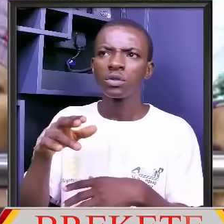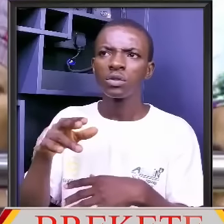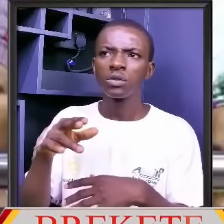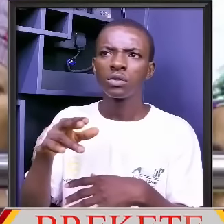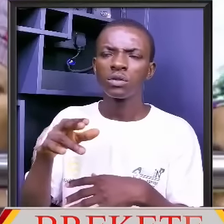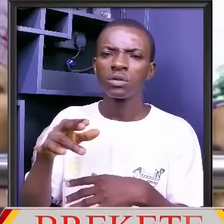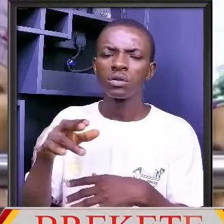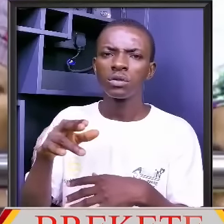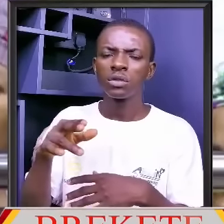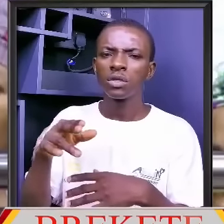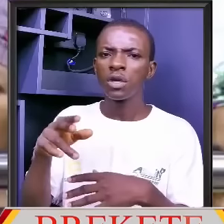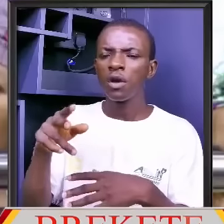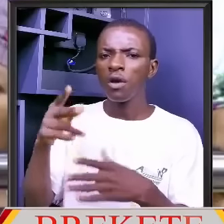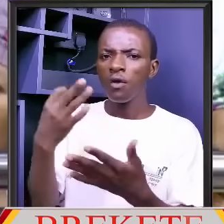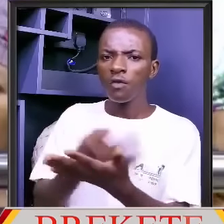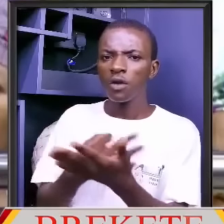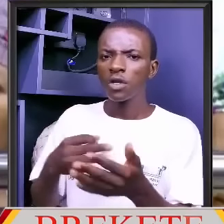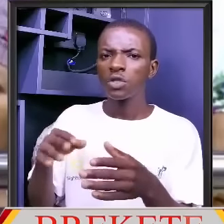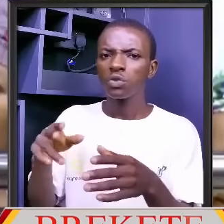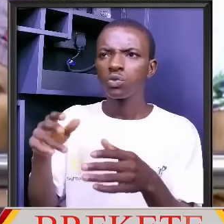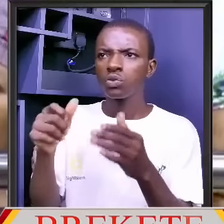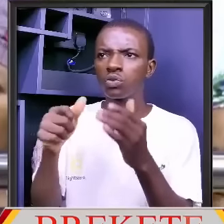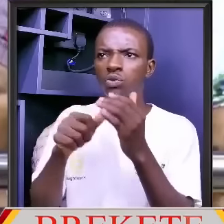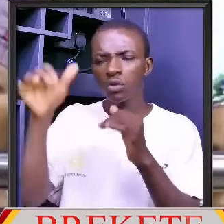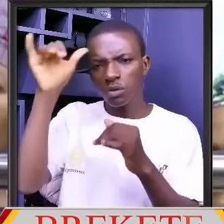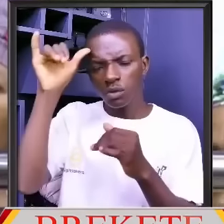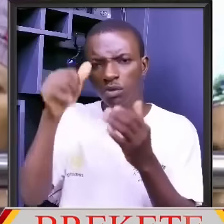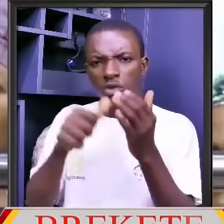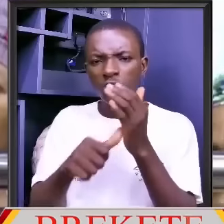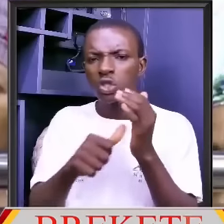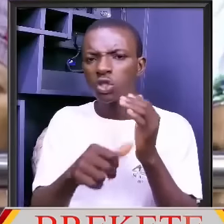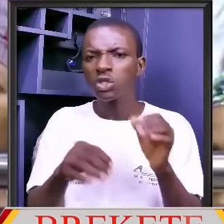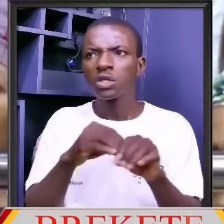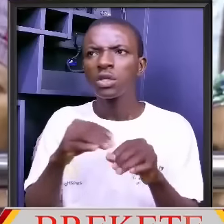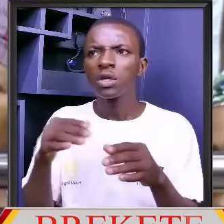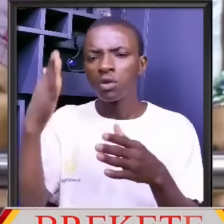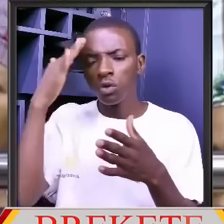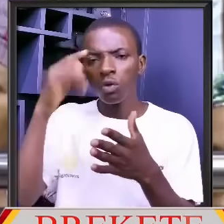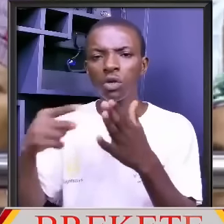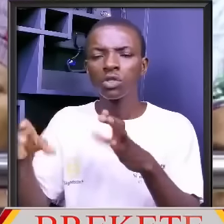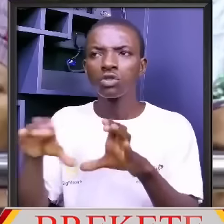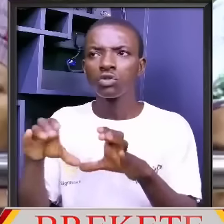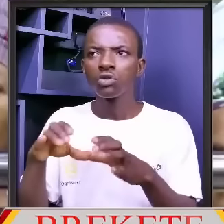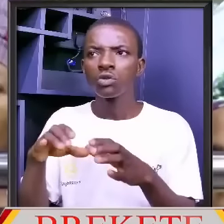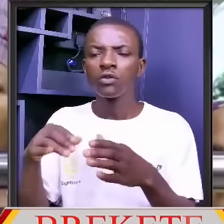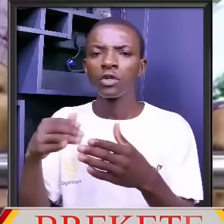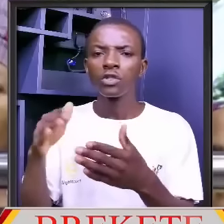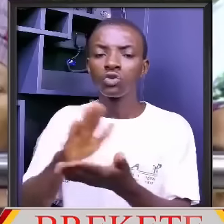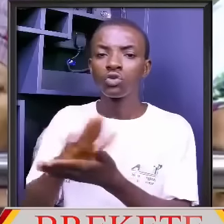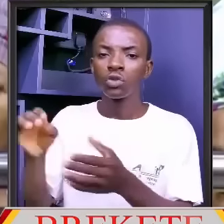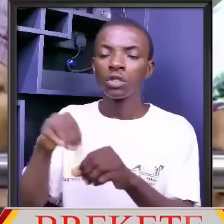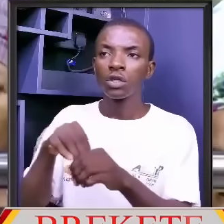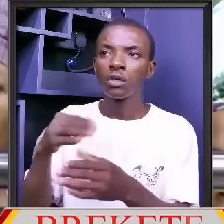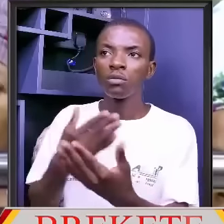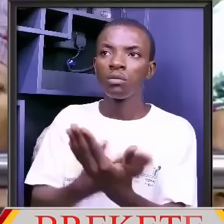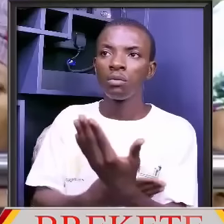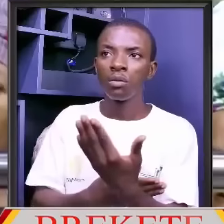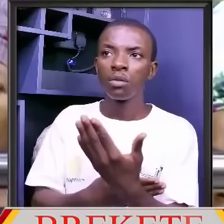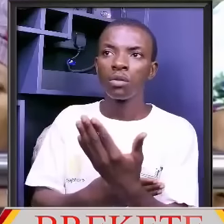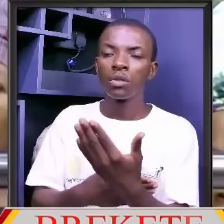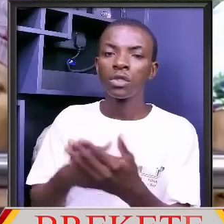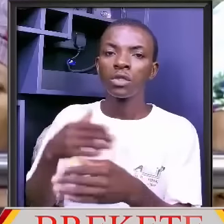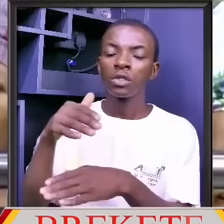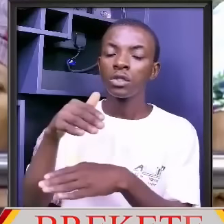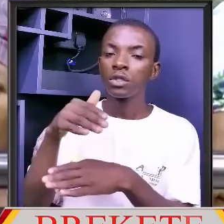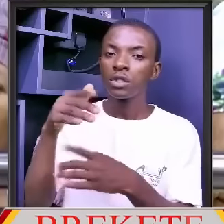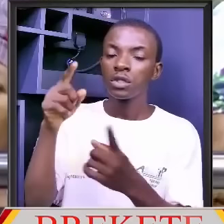come inside, they go shit put. Who get the school go they quarrel? Now I can't say, okay, I know what I go do. If I sweep in the morning, I go stay